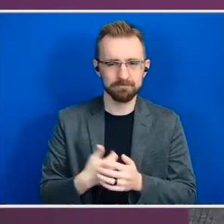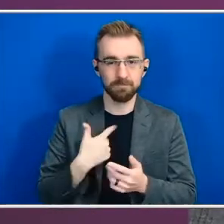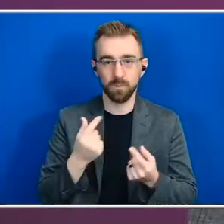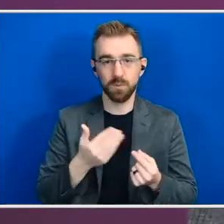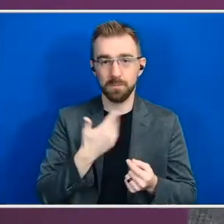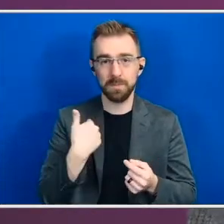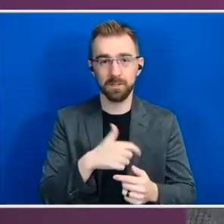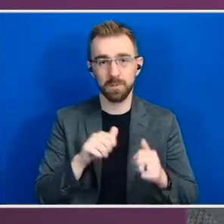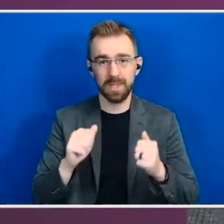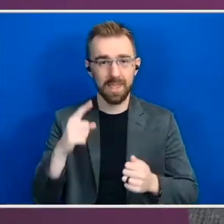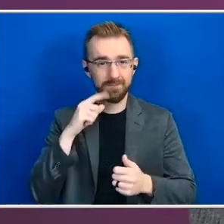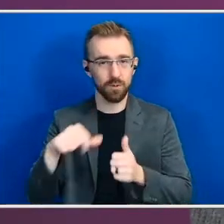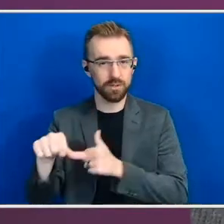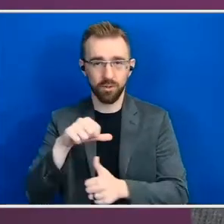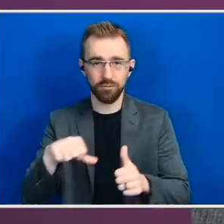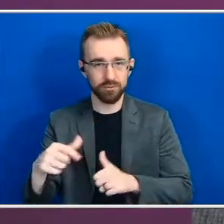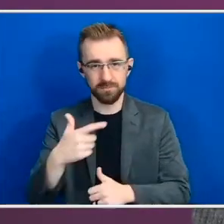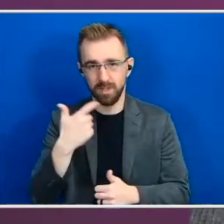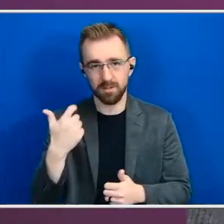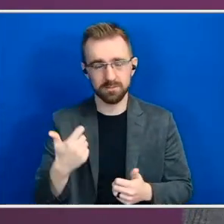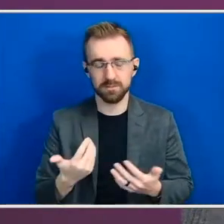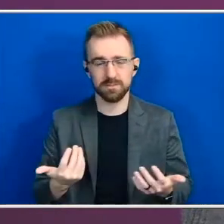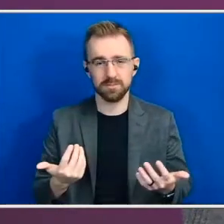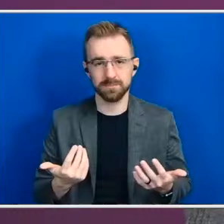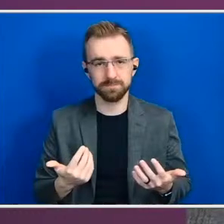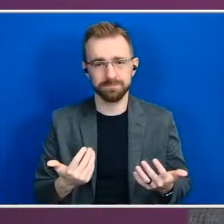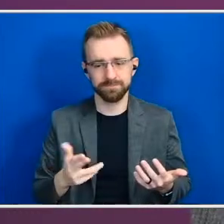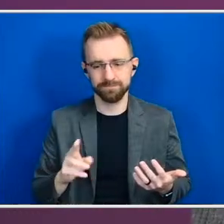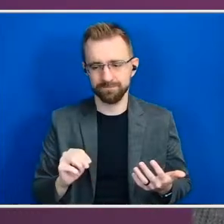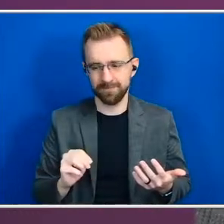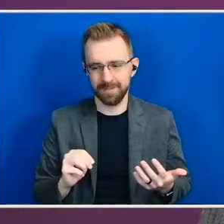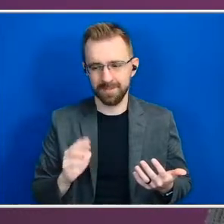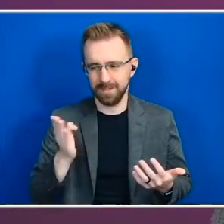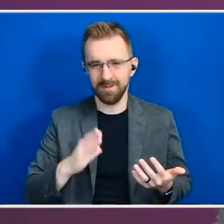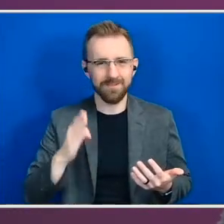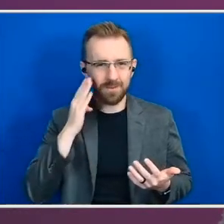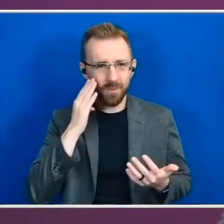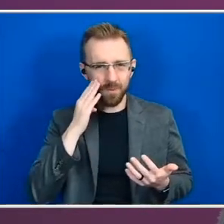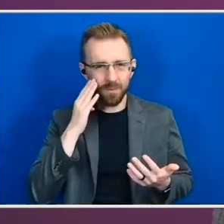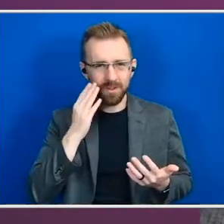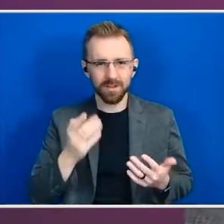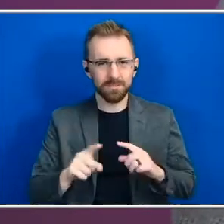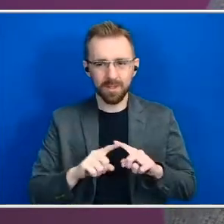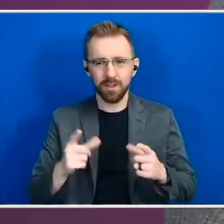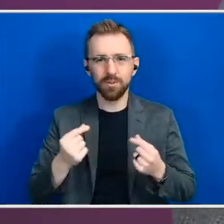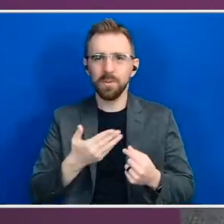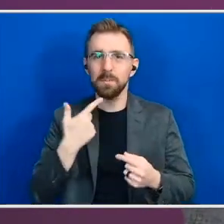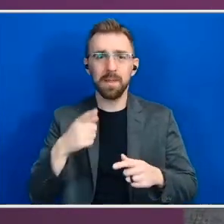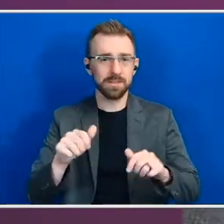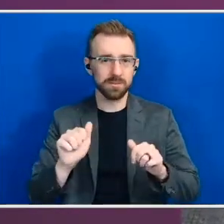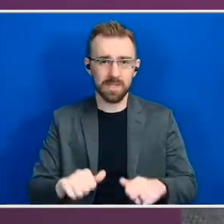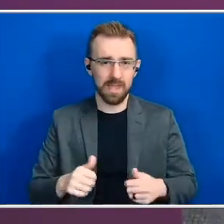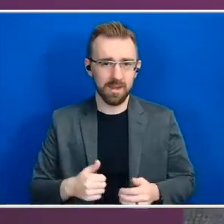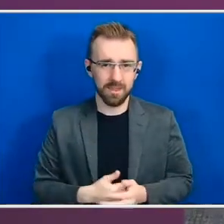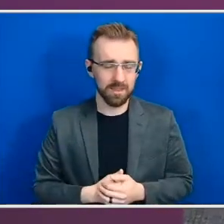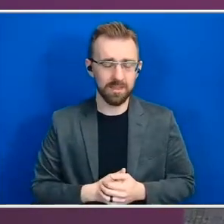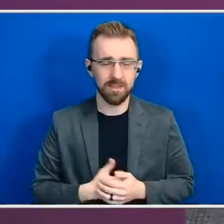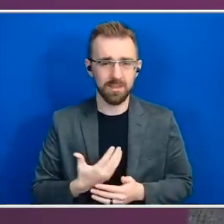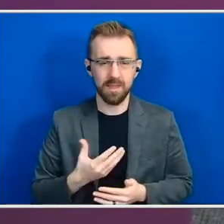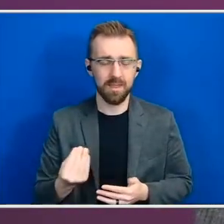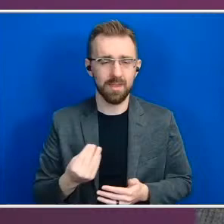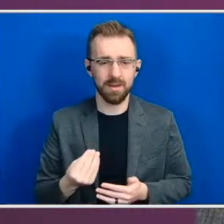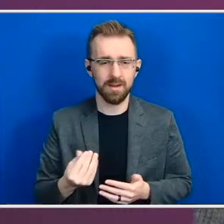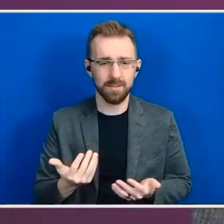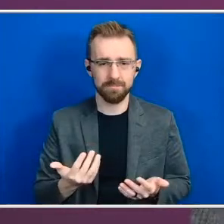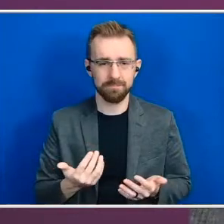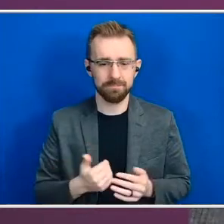other because you never know, but you just do the best you can. And we